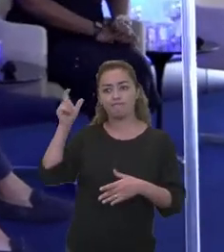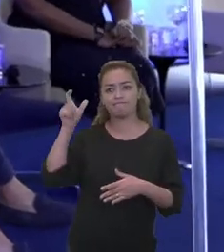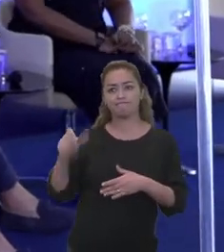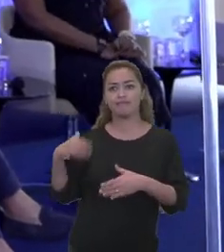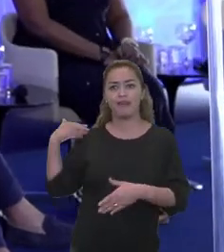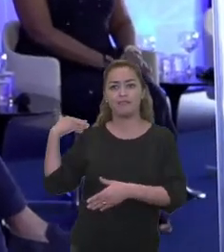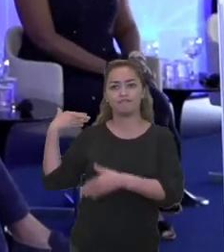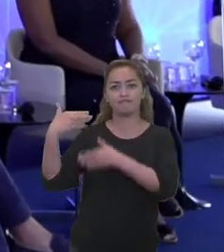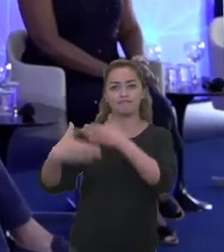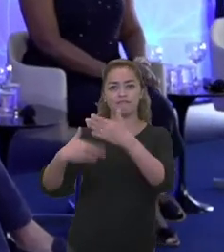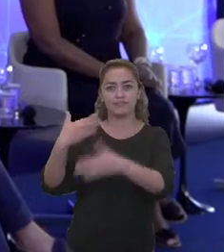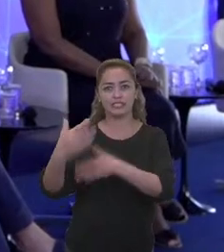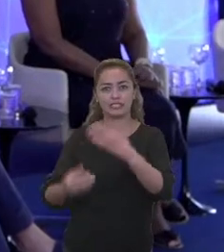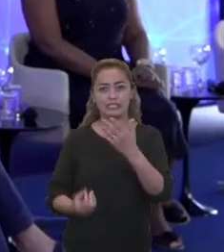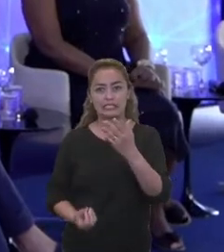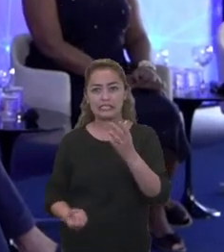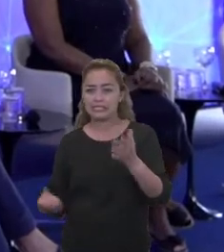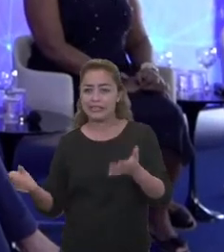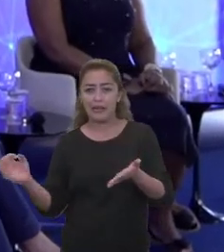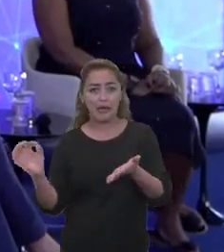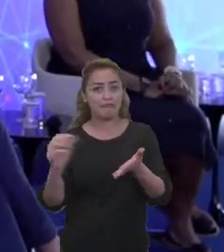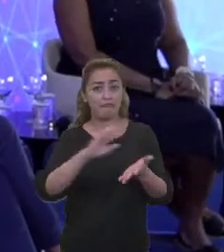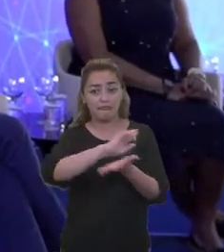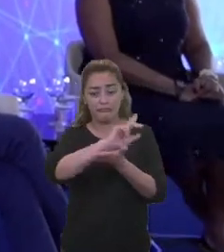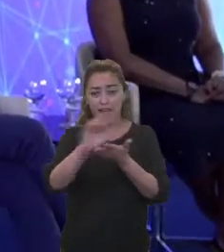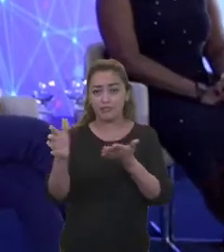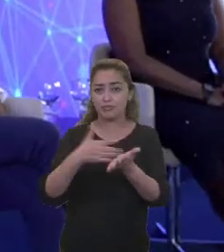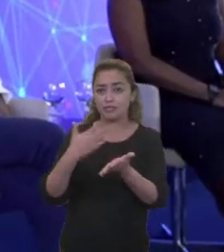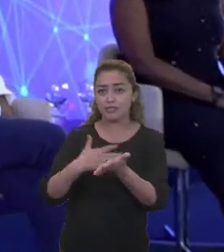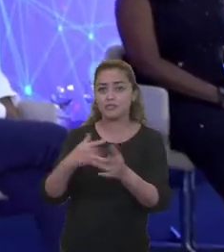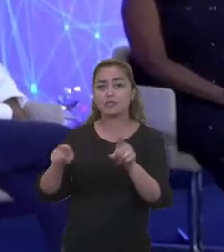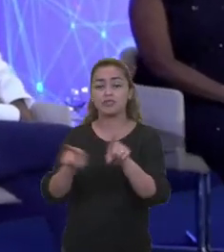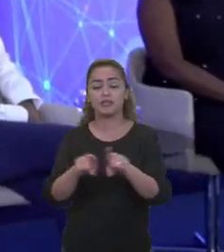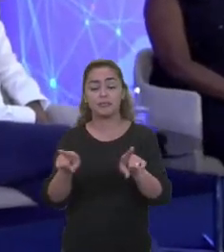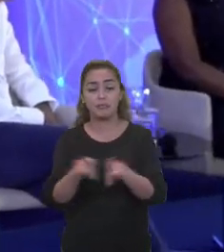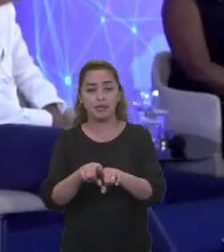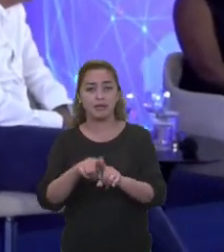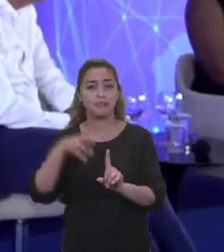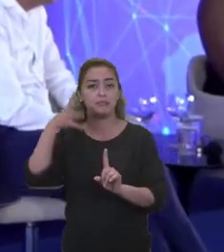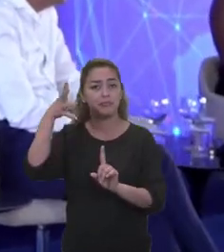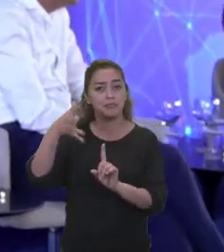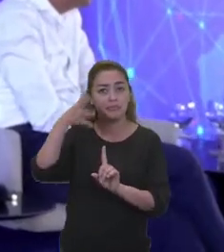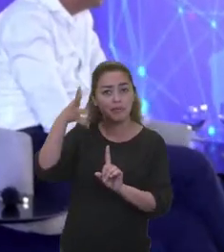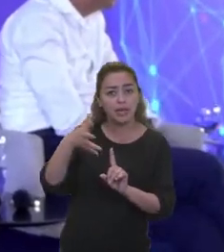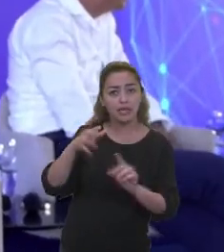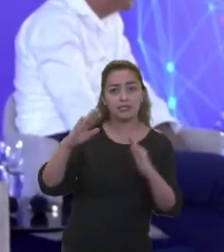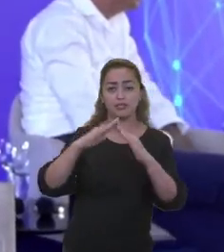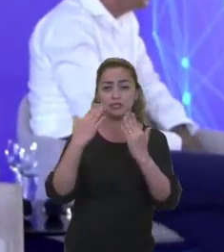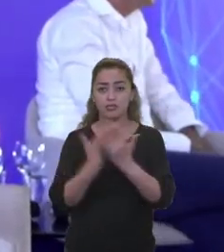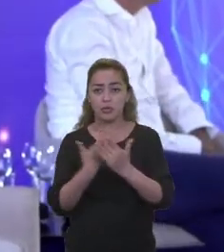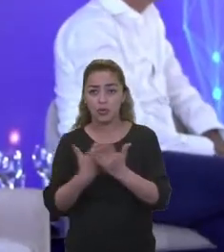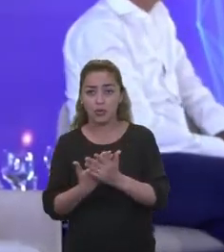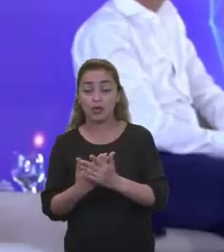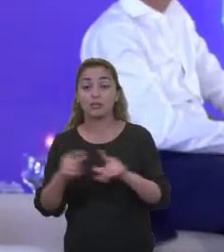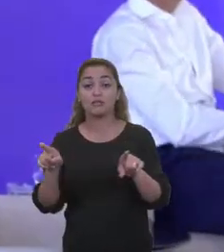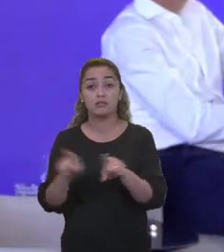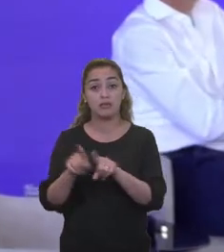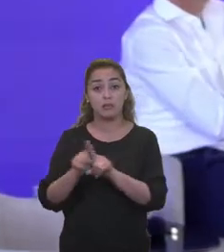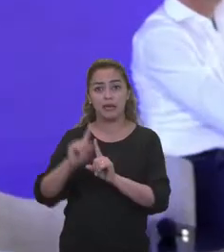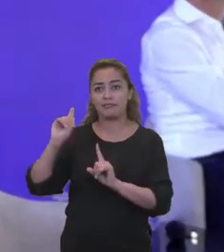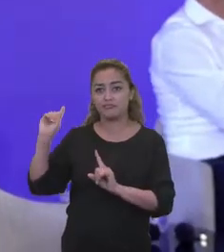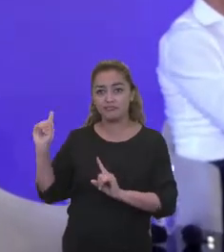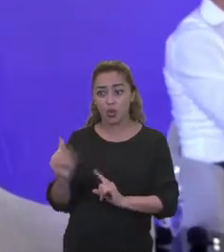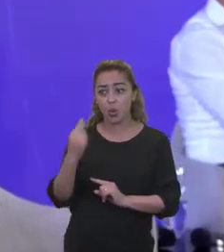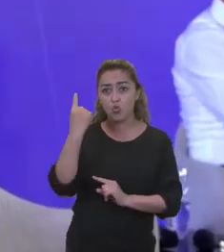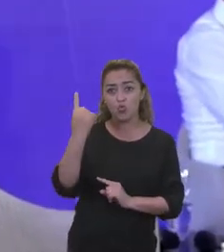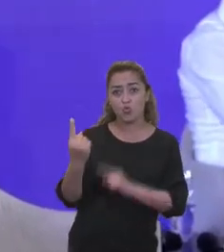What a brilliant journey involving publishing books, talks in schools, and being considered